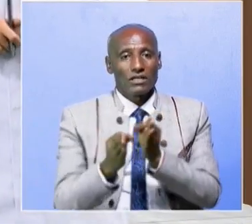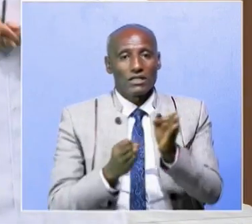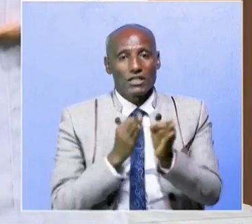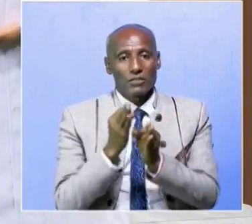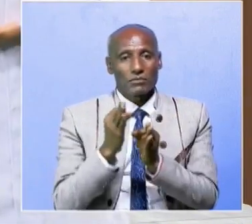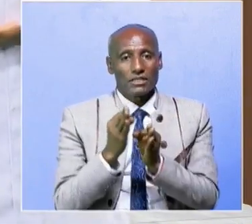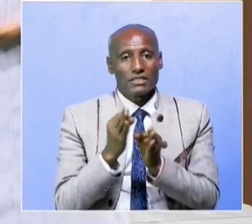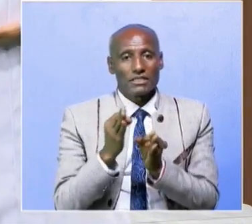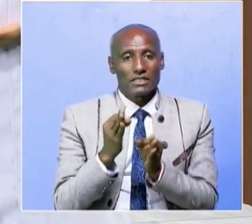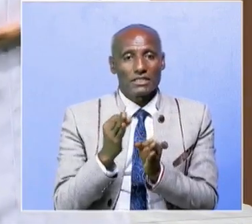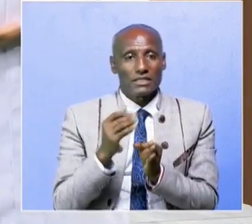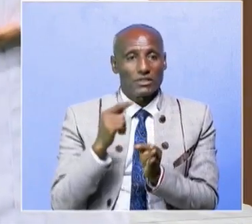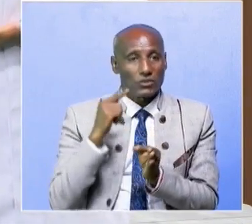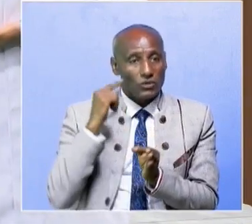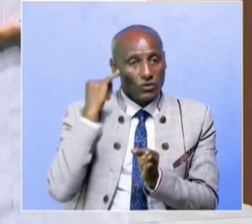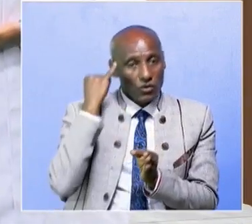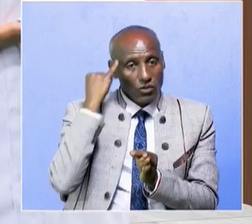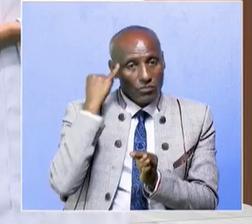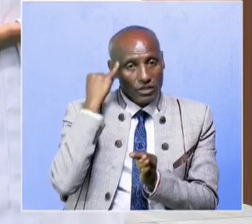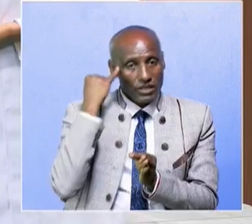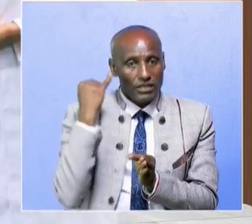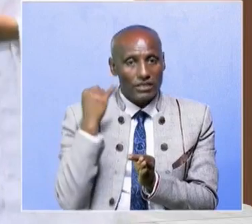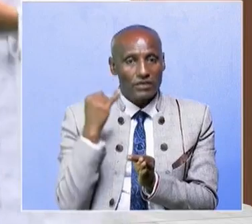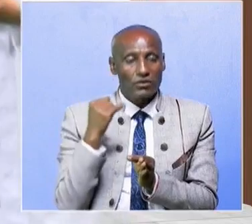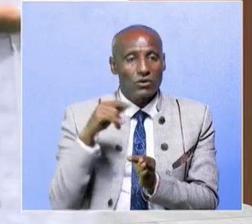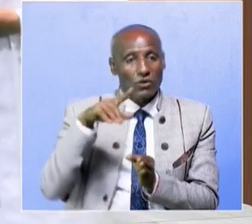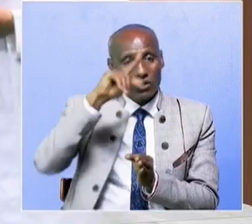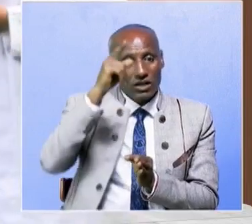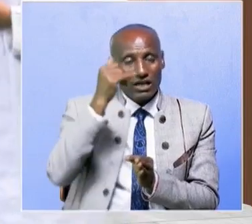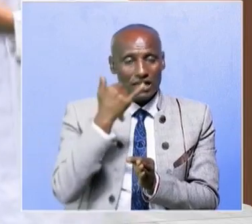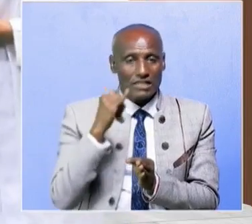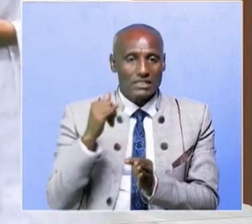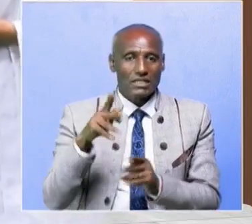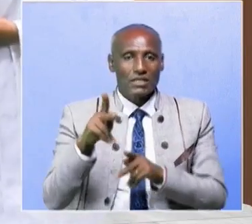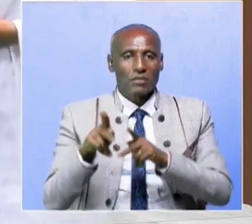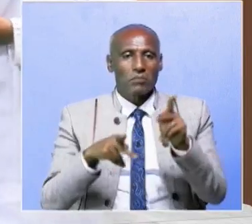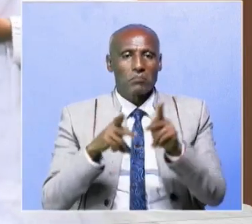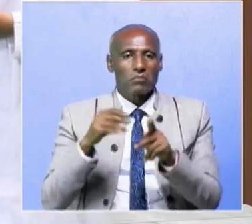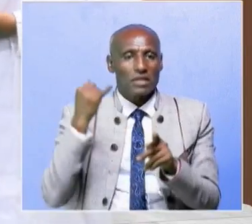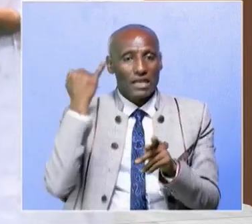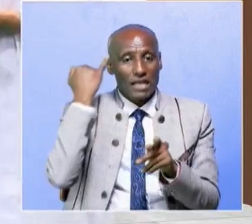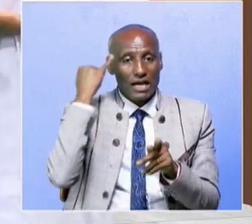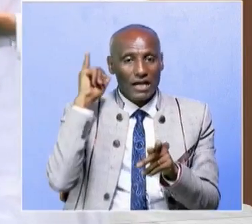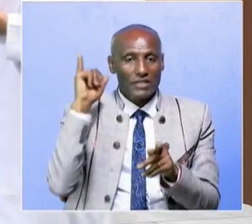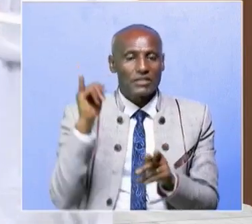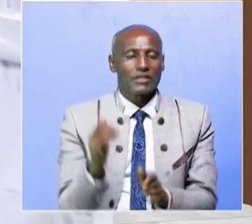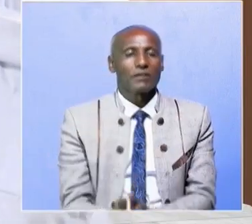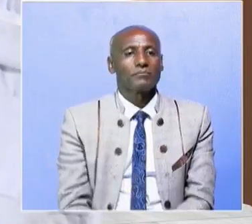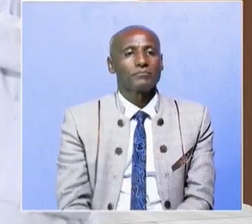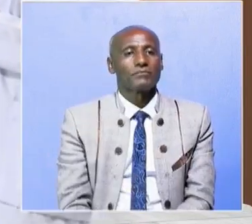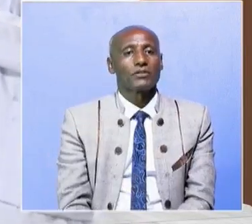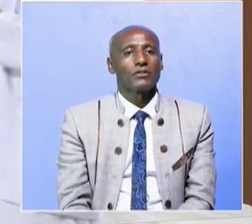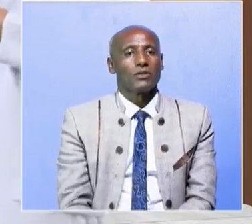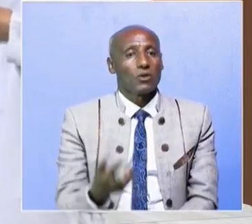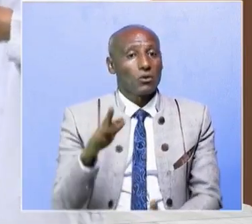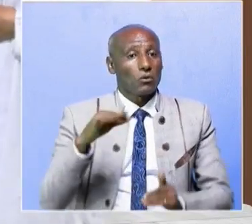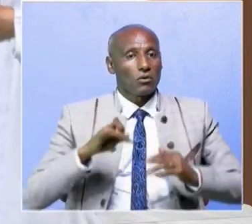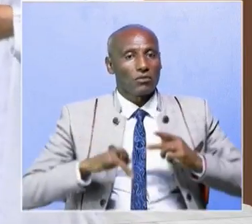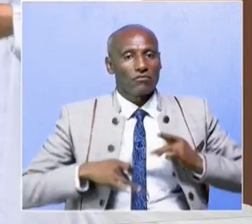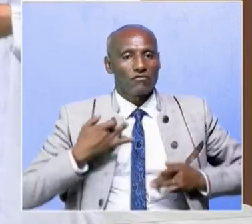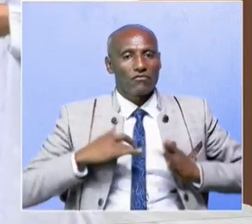way by asking people's opinion, people's ideas, people's feelings. This